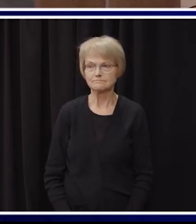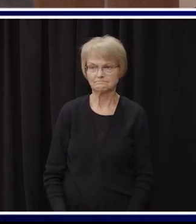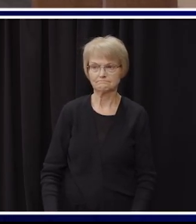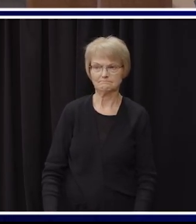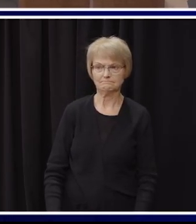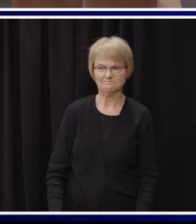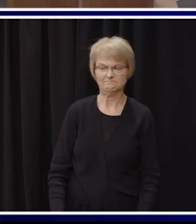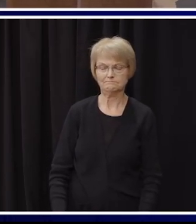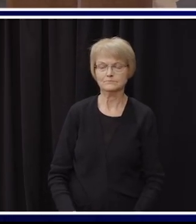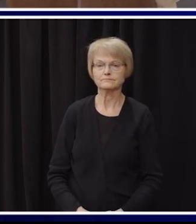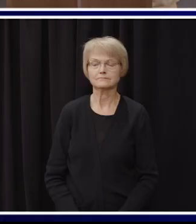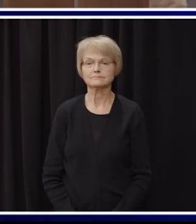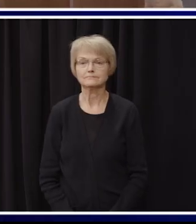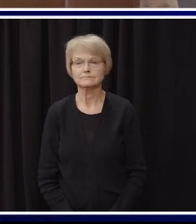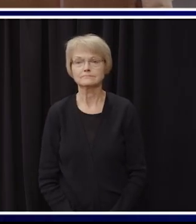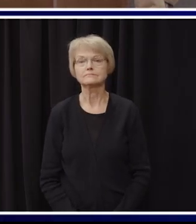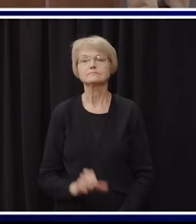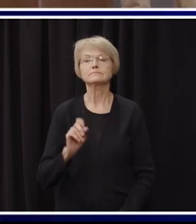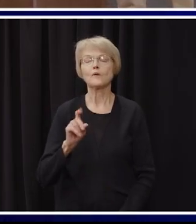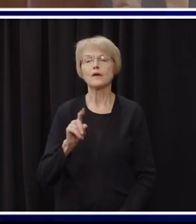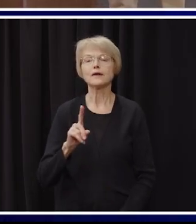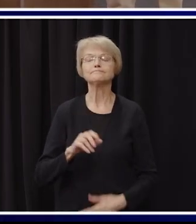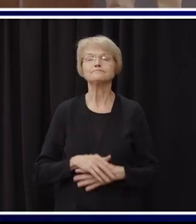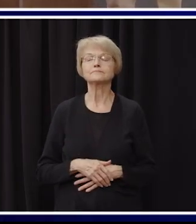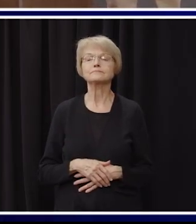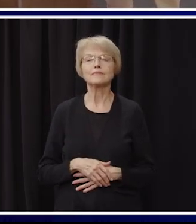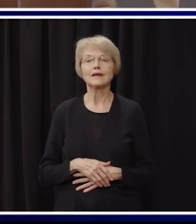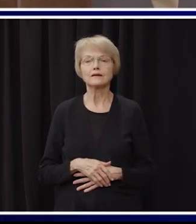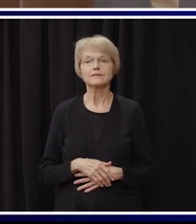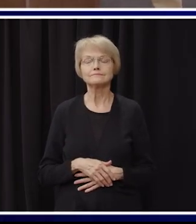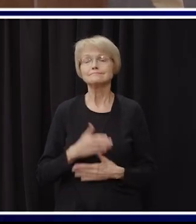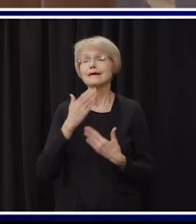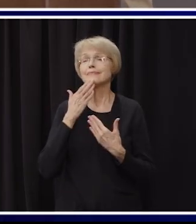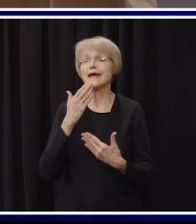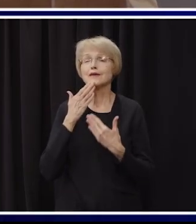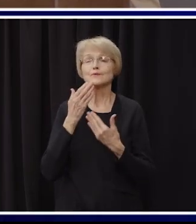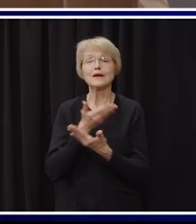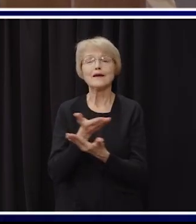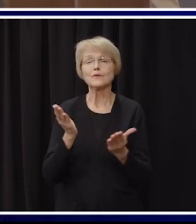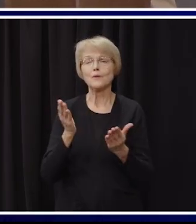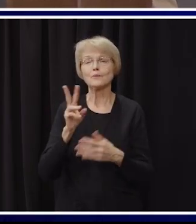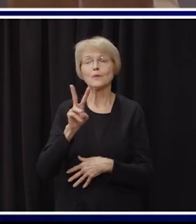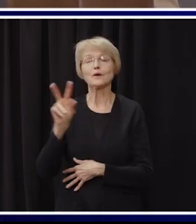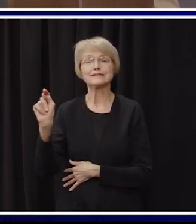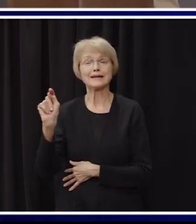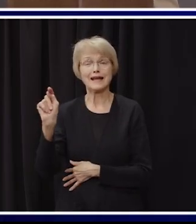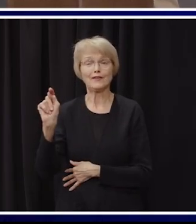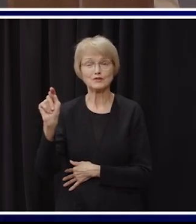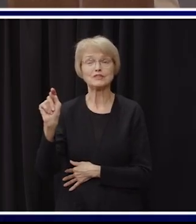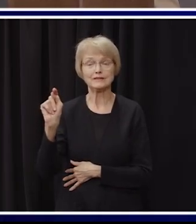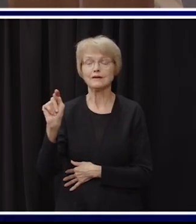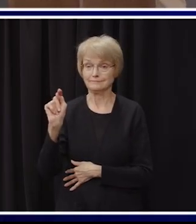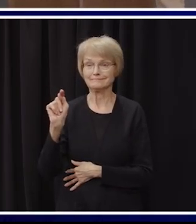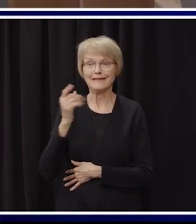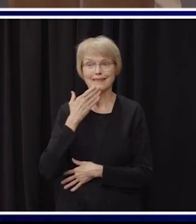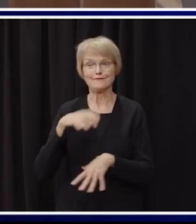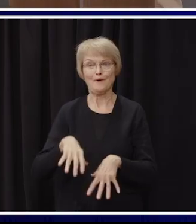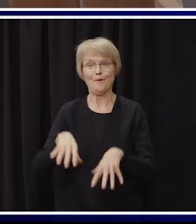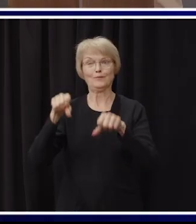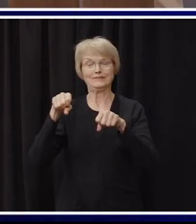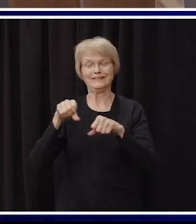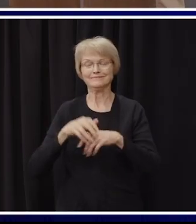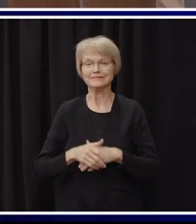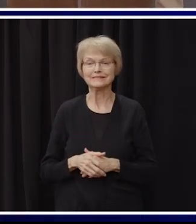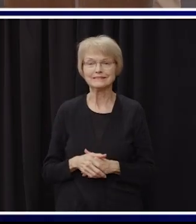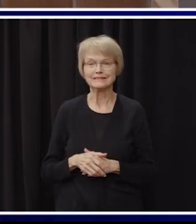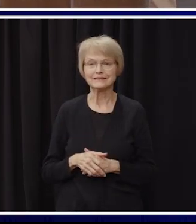Okay. First off, thank you to everyone at Worldwide Technology for hosting us today,